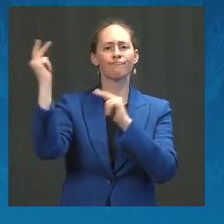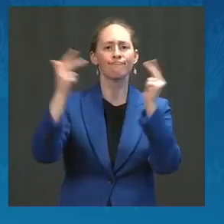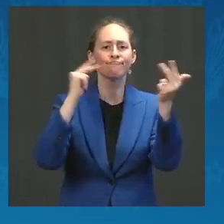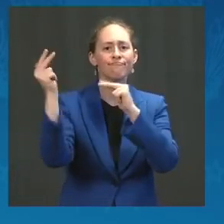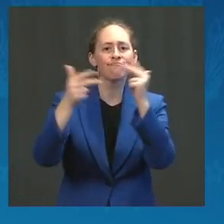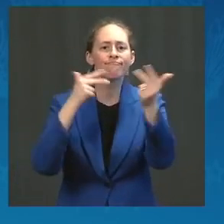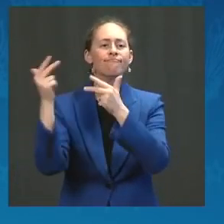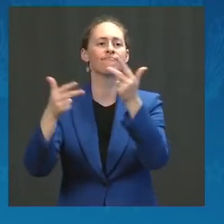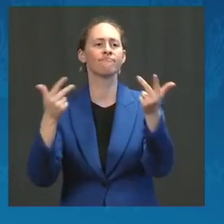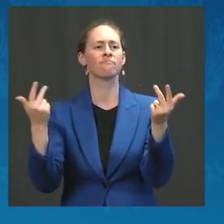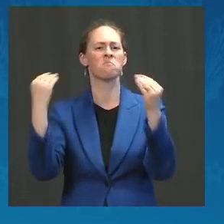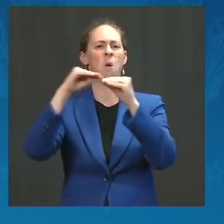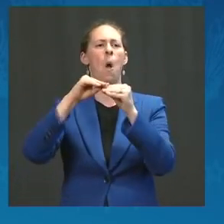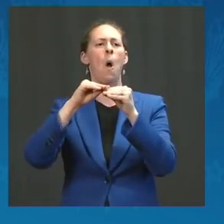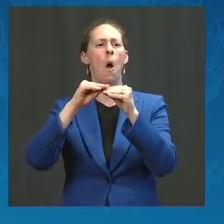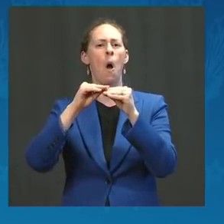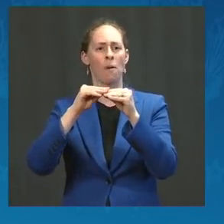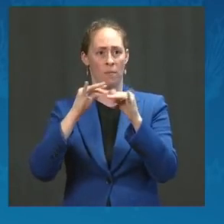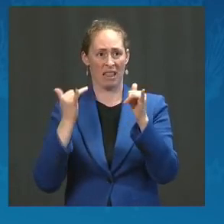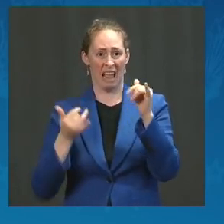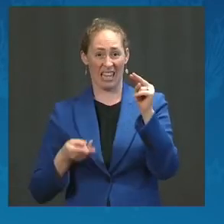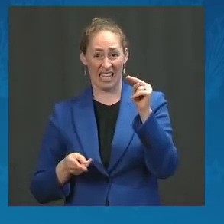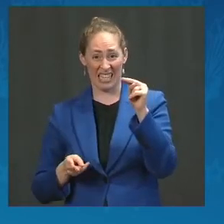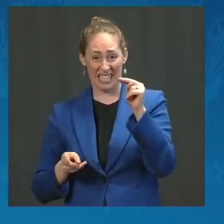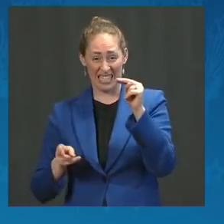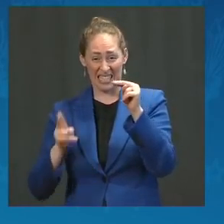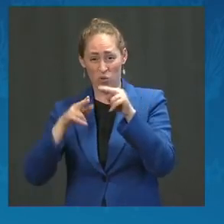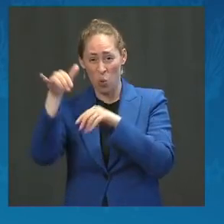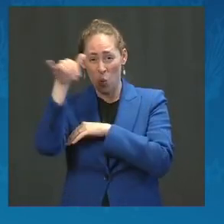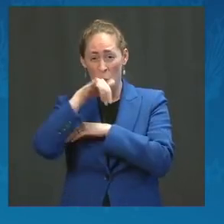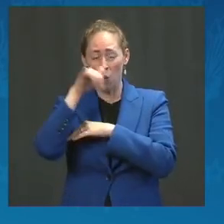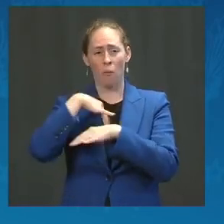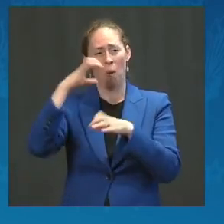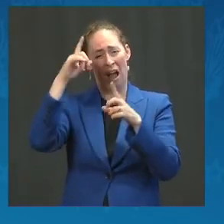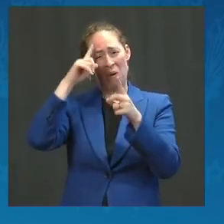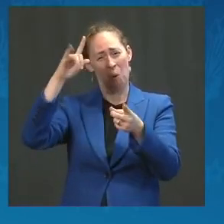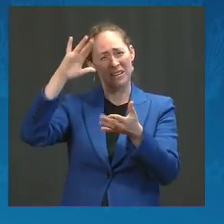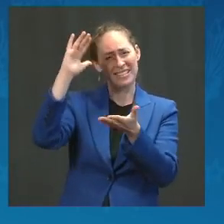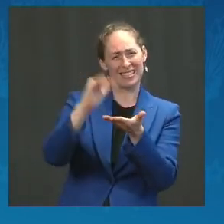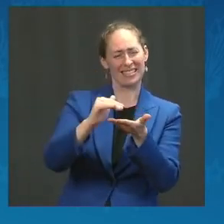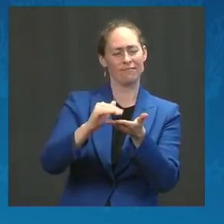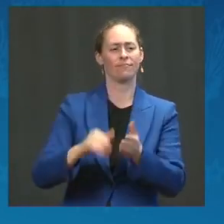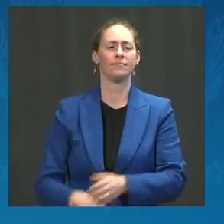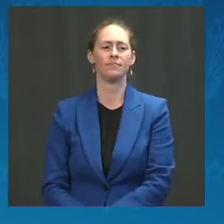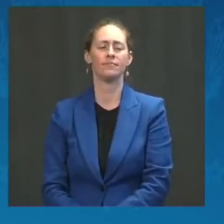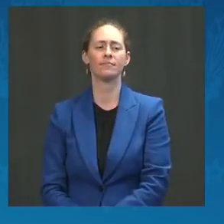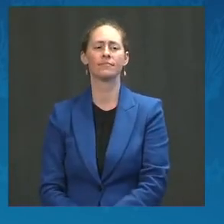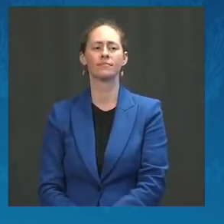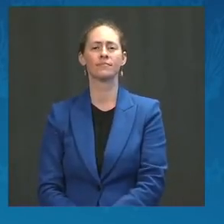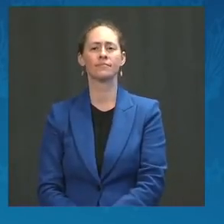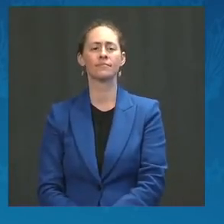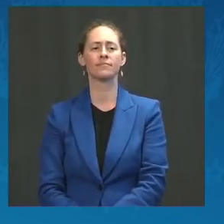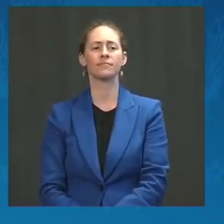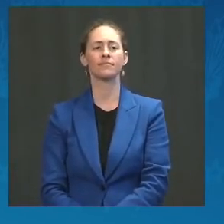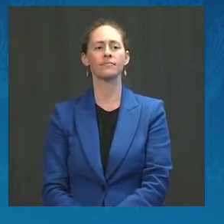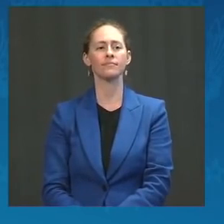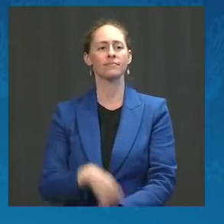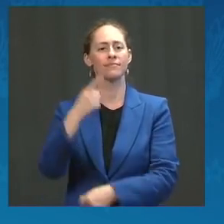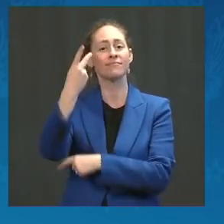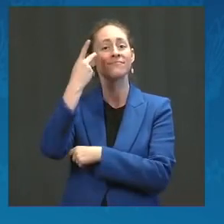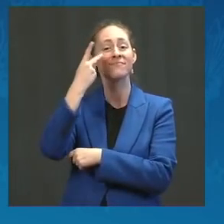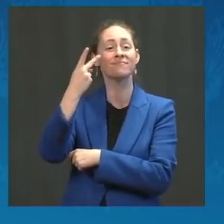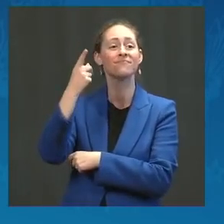of the virus among the unvaccinated. The pictures of hospitals in several states overloaded with patients